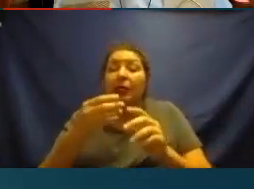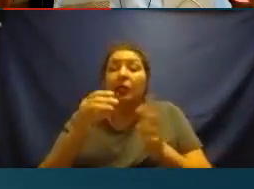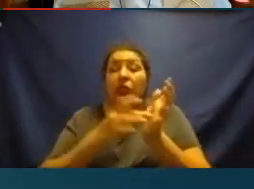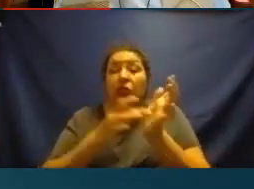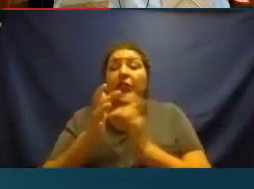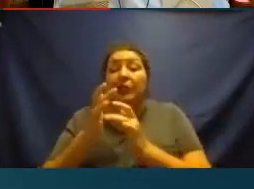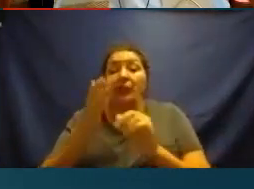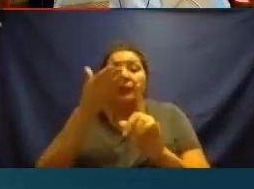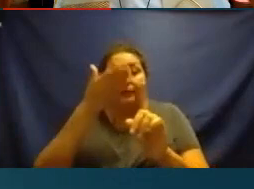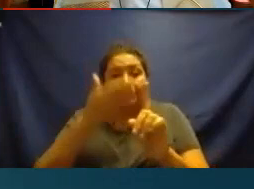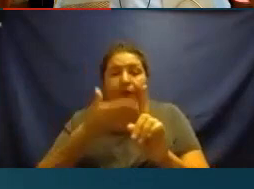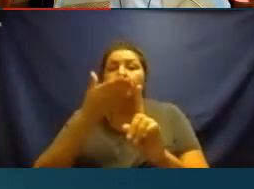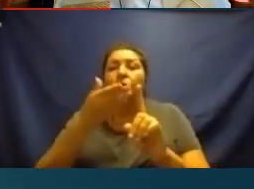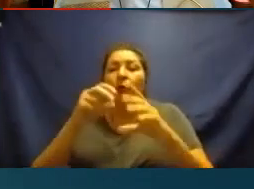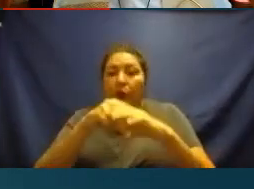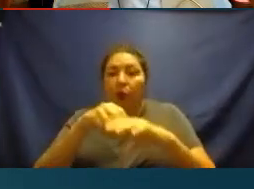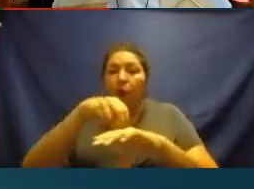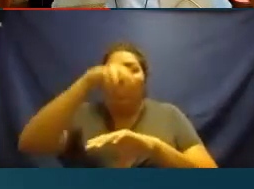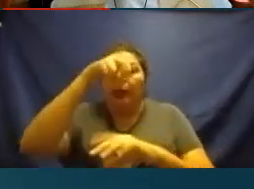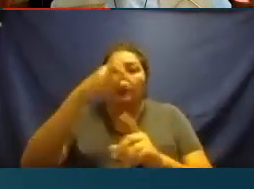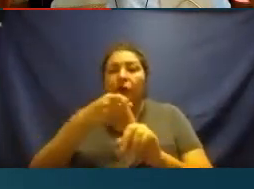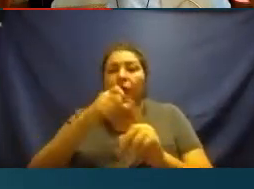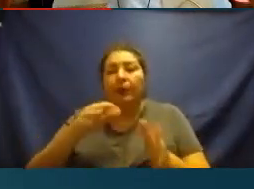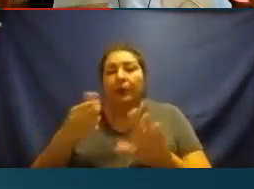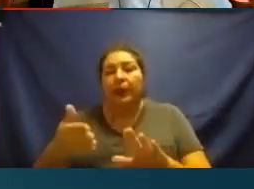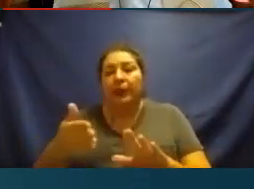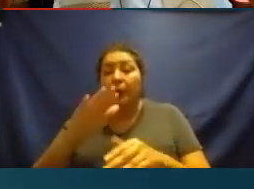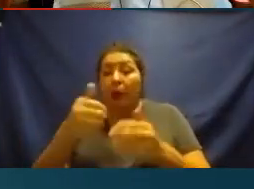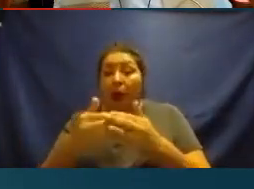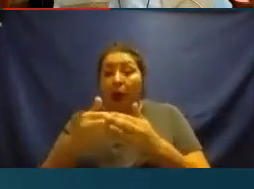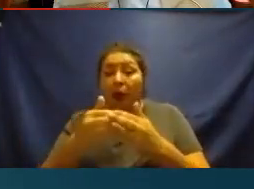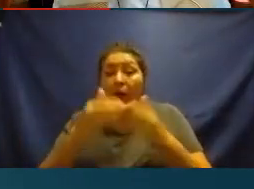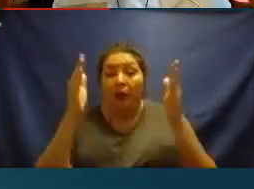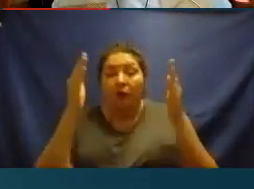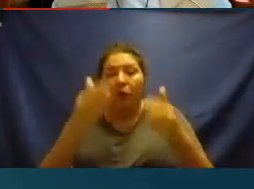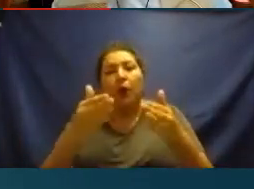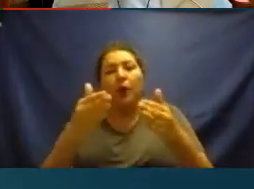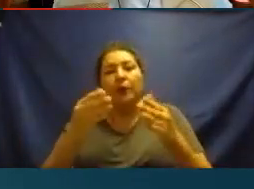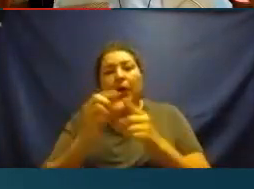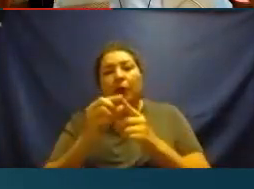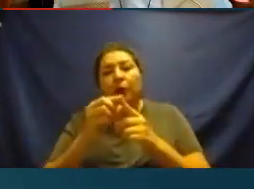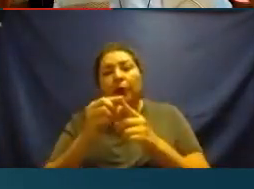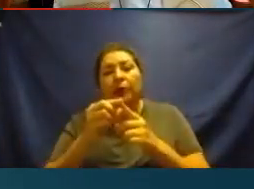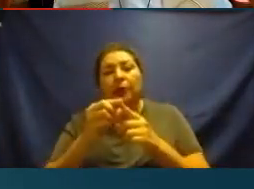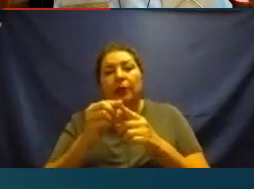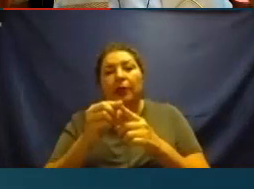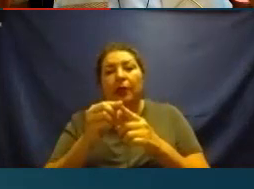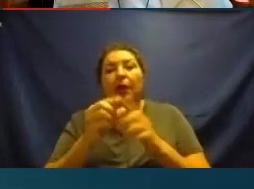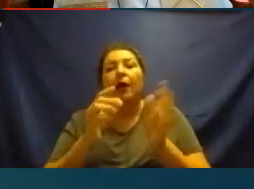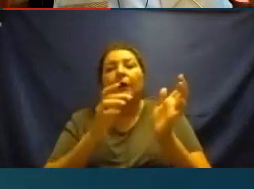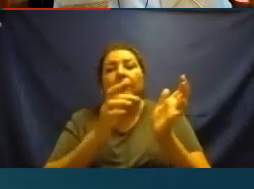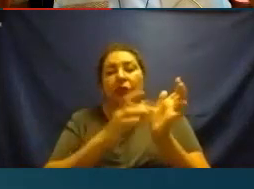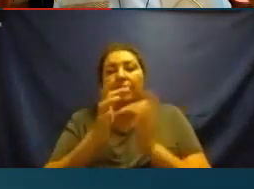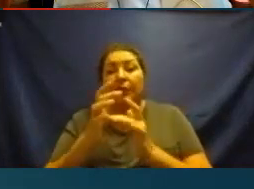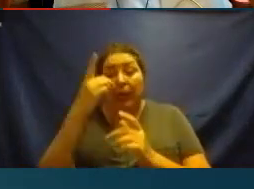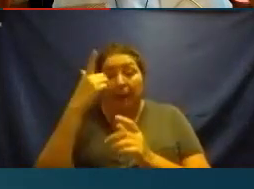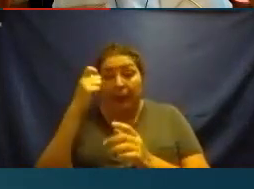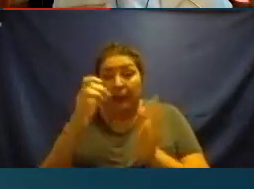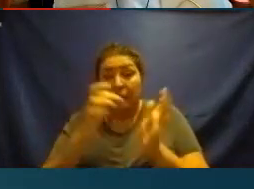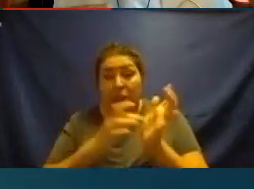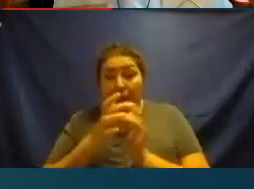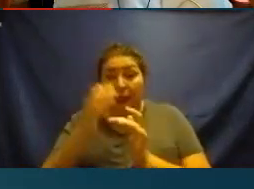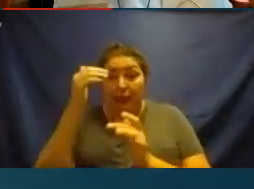all included with an emphasis on the word of Jesus. And since Jesus is God, this is an emphasis on the